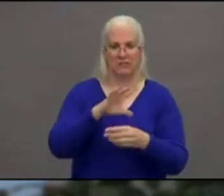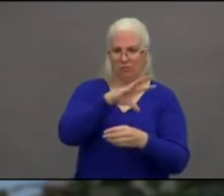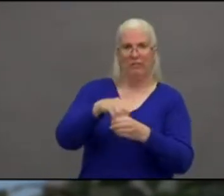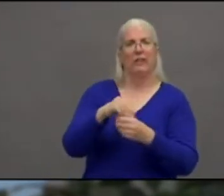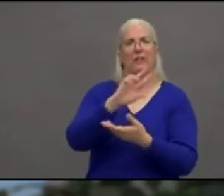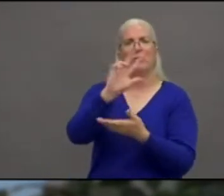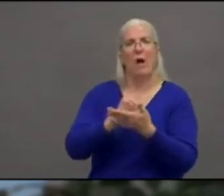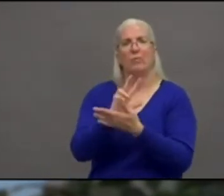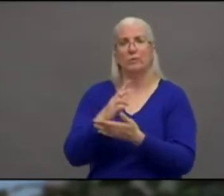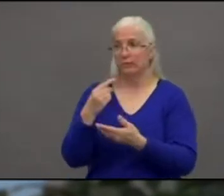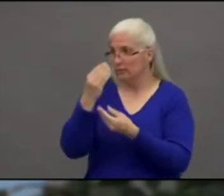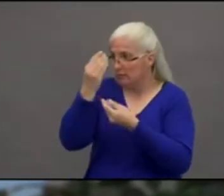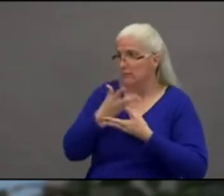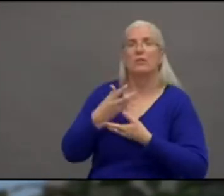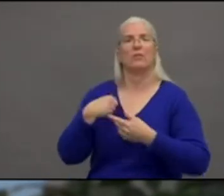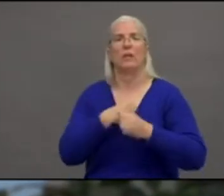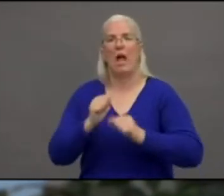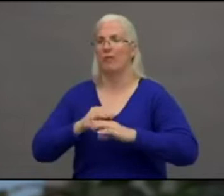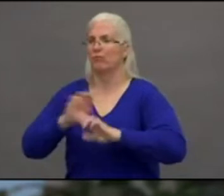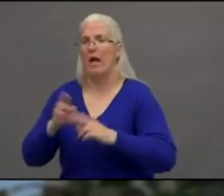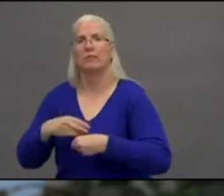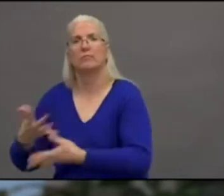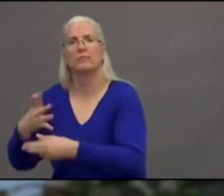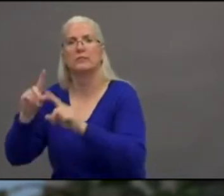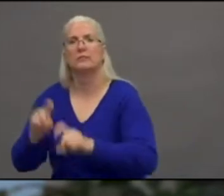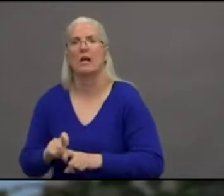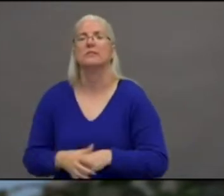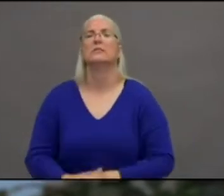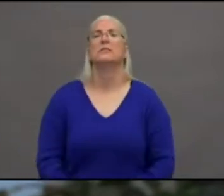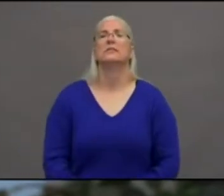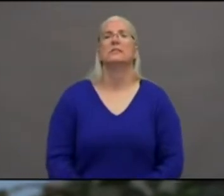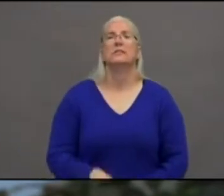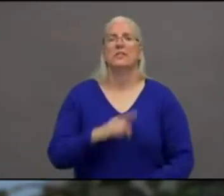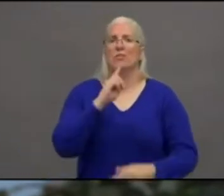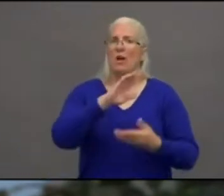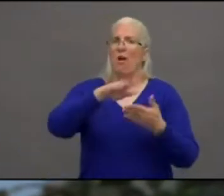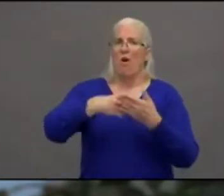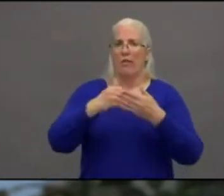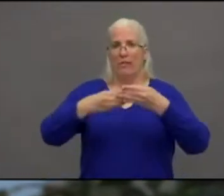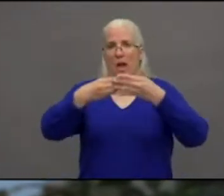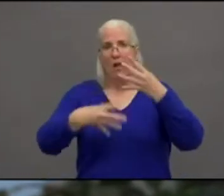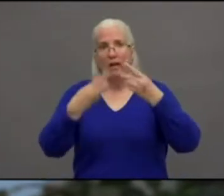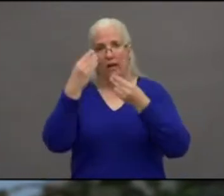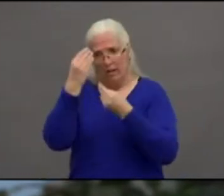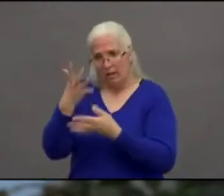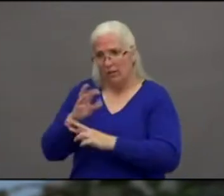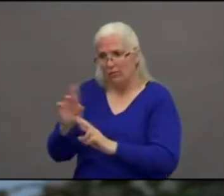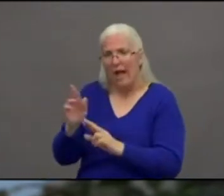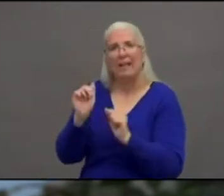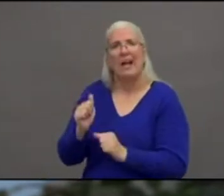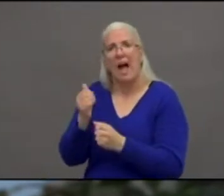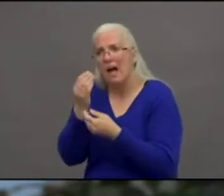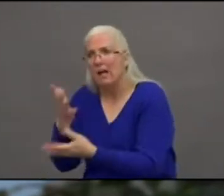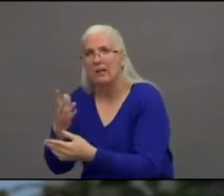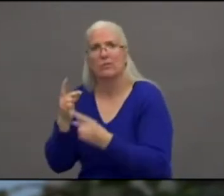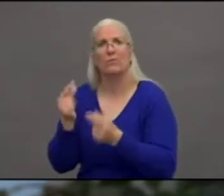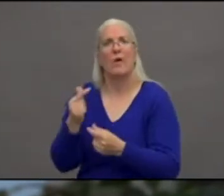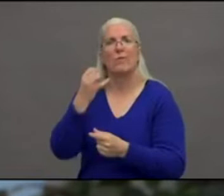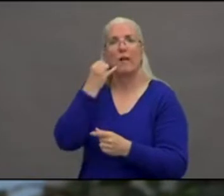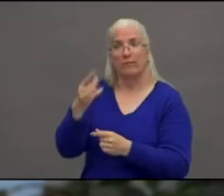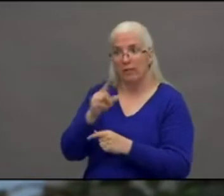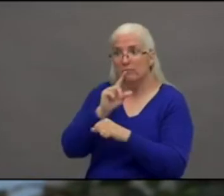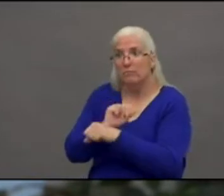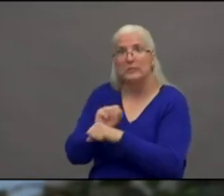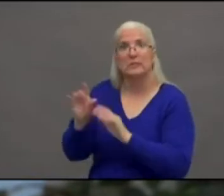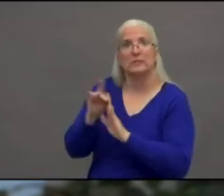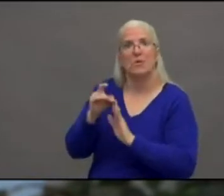and get some information very shortly on whether or not they are positive or negative for COVID. And that helps us protect you guys